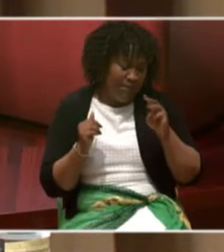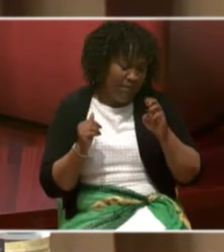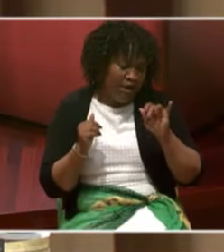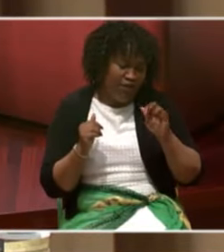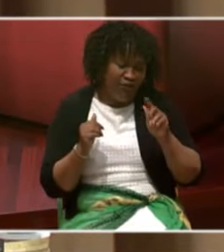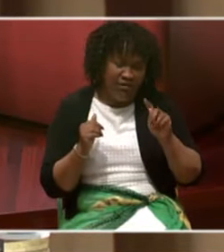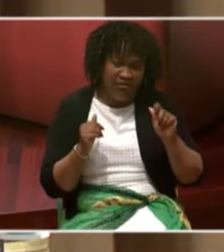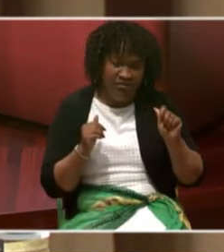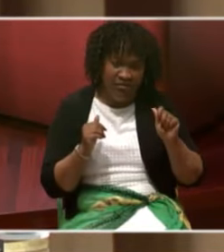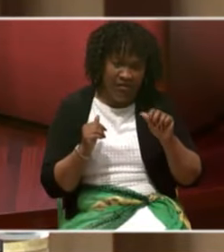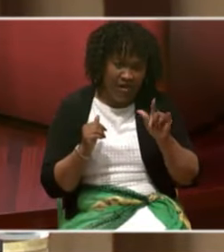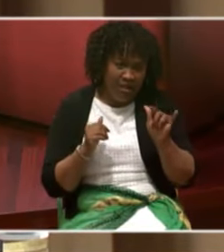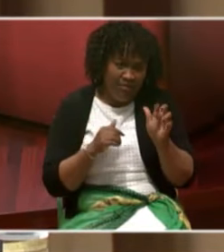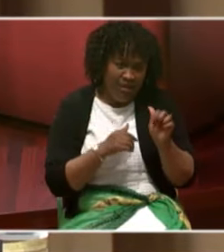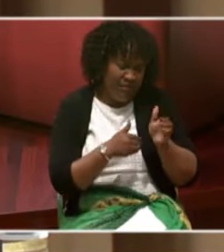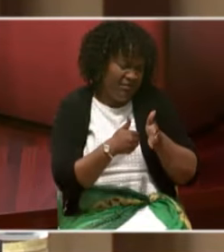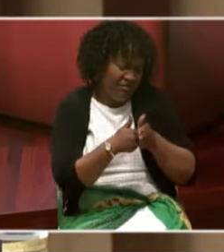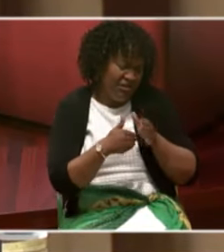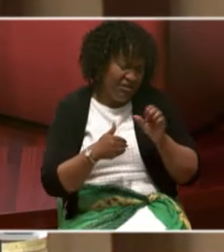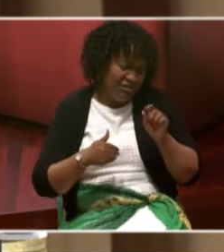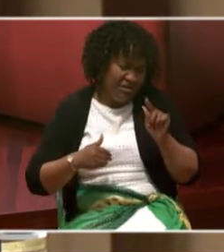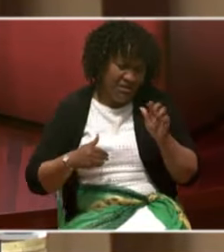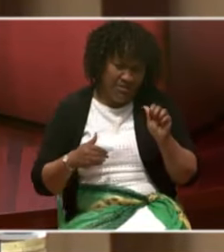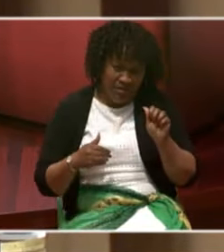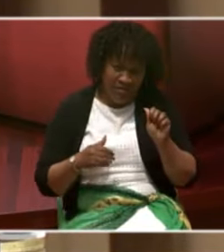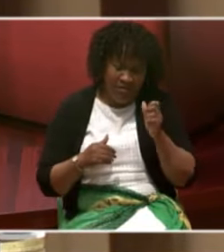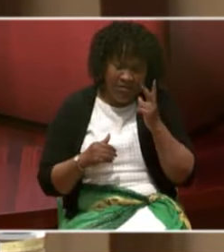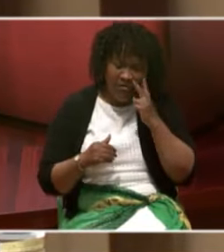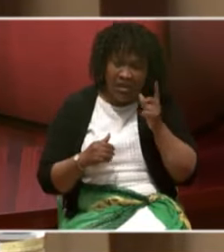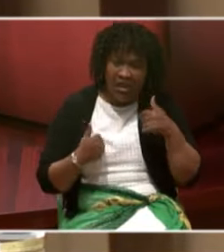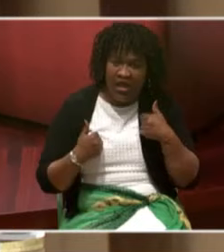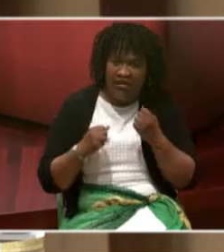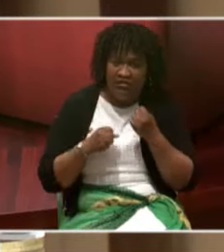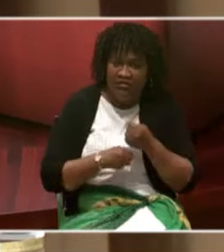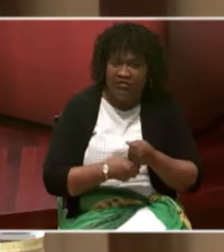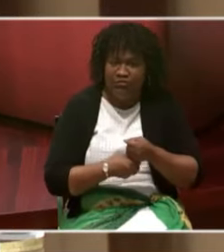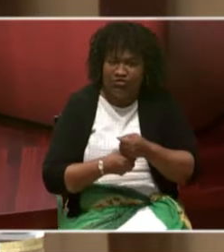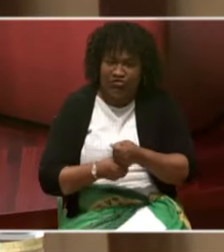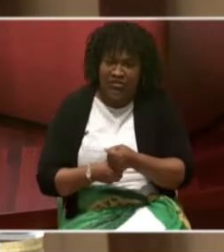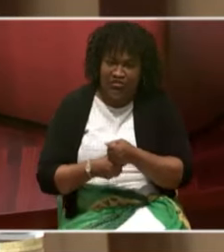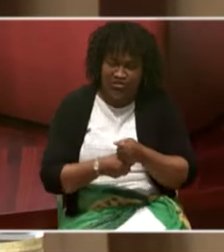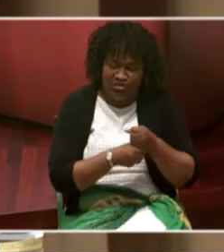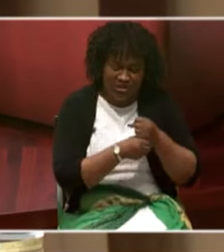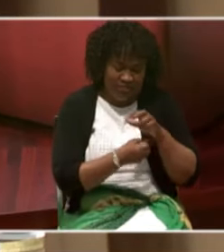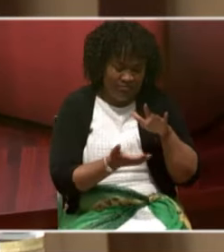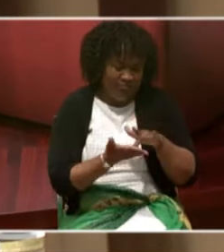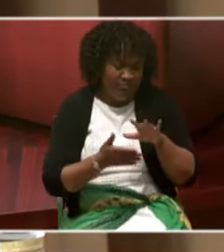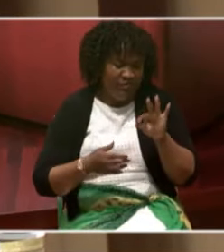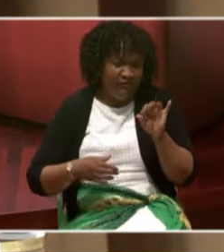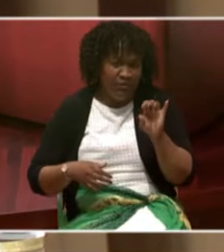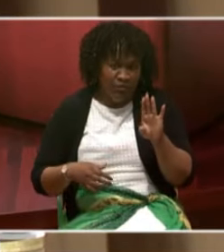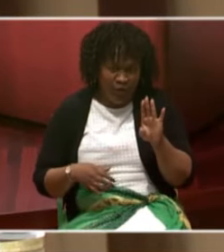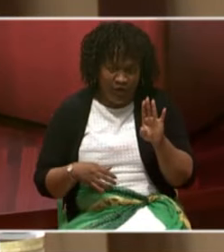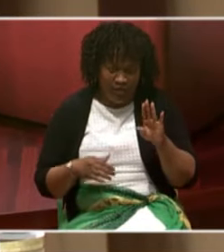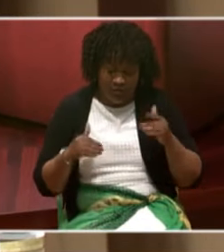6th, to be deputized to stop the march. We came within hearing distance of the state troopers. A man spoke up and